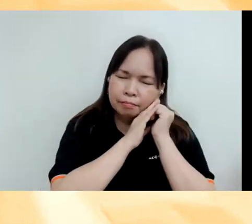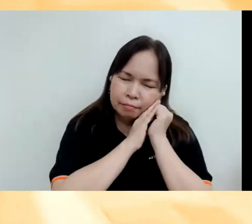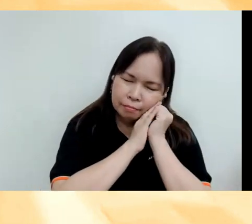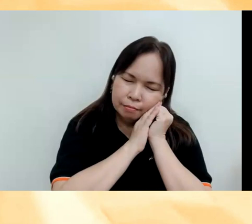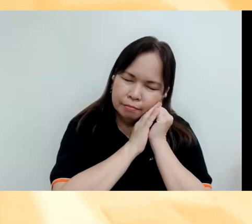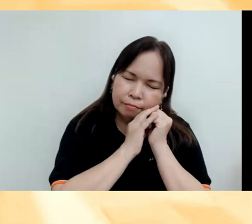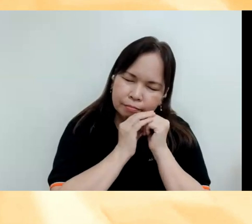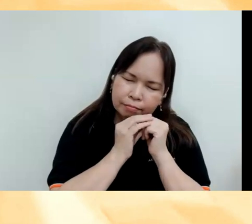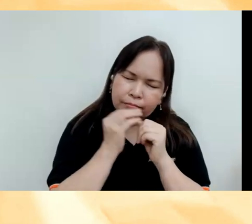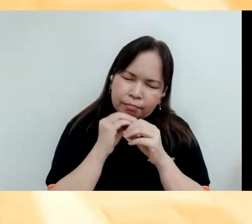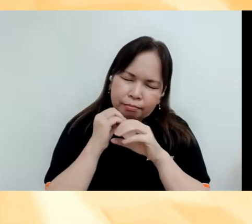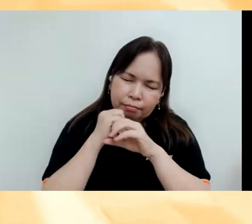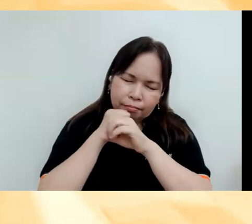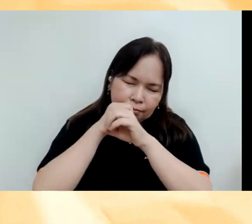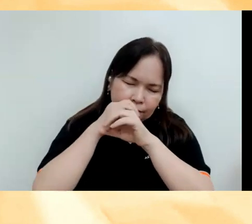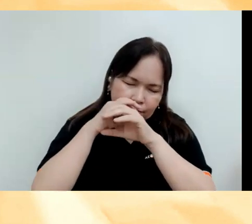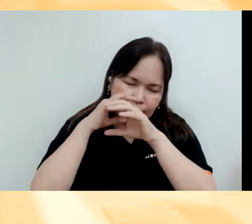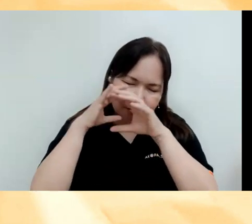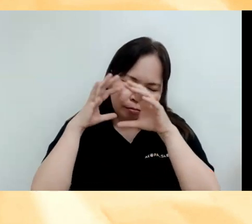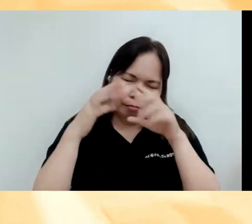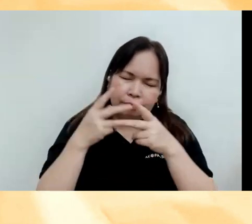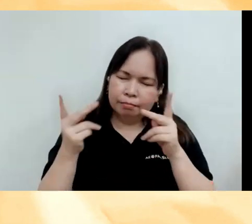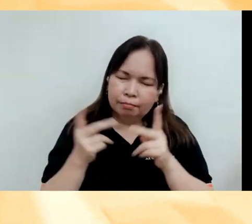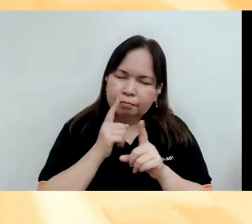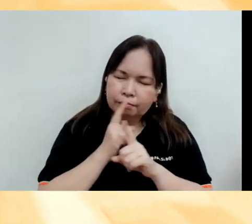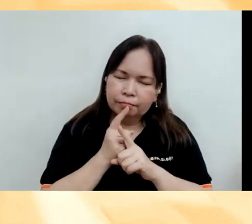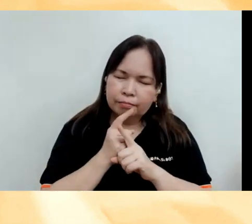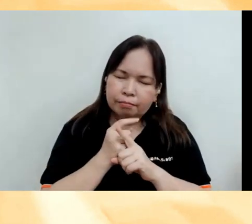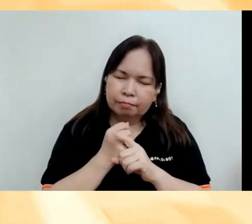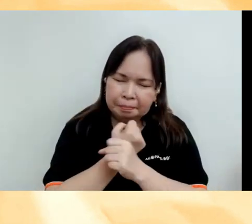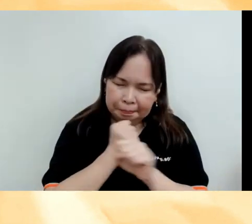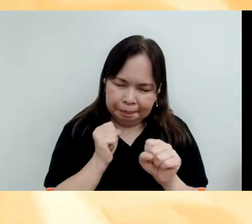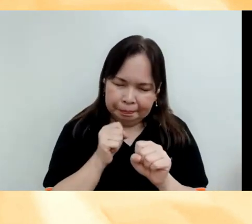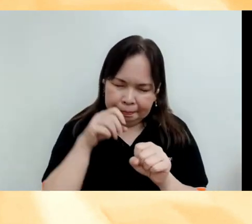Immerse yourself in this safe world that's inside of you.